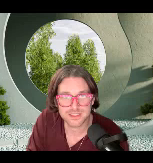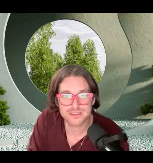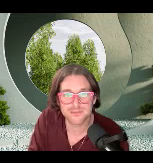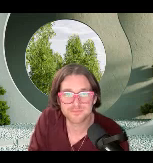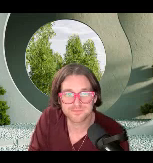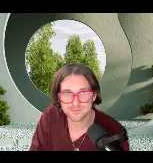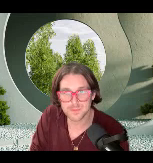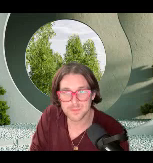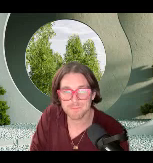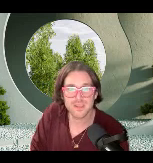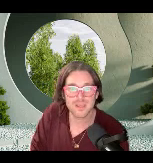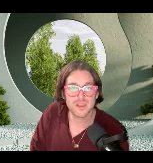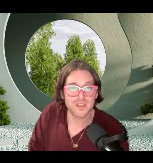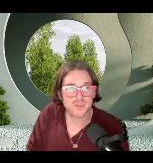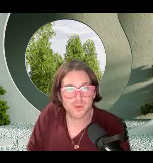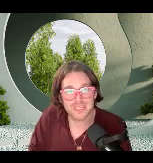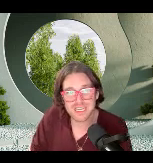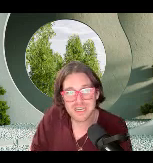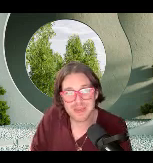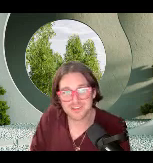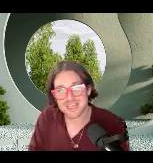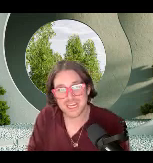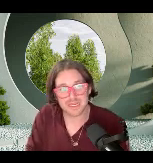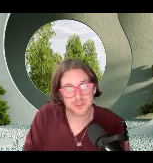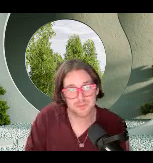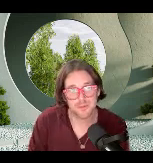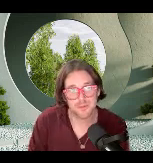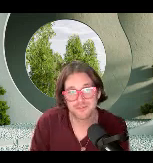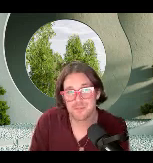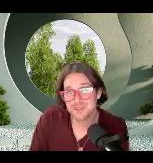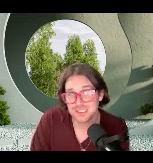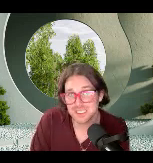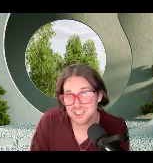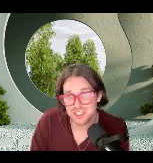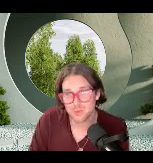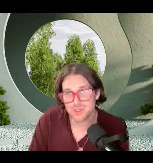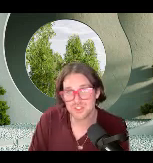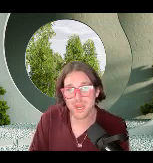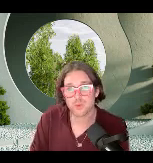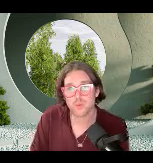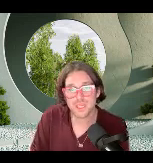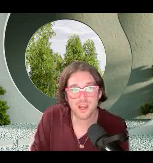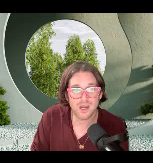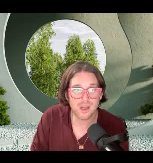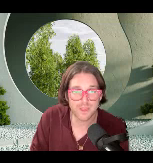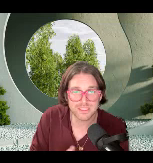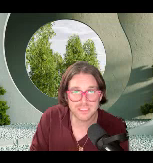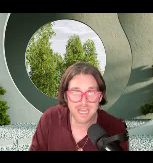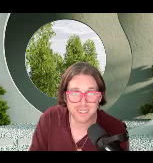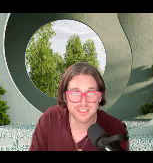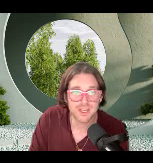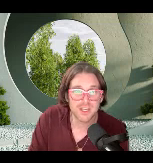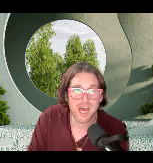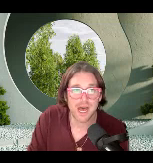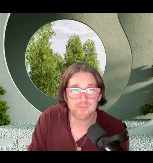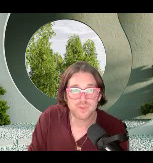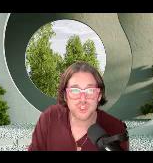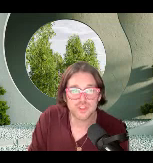learning spaces. So when we think about designing multiple means of representation, which is where we are going